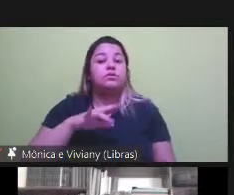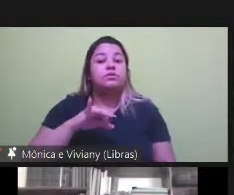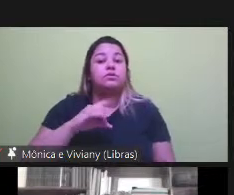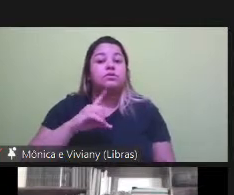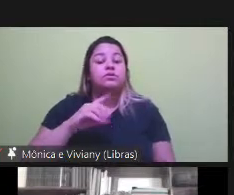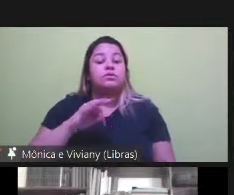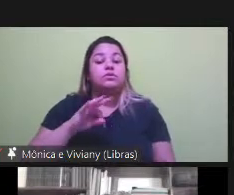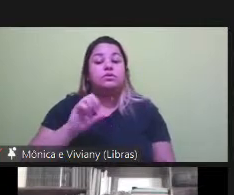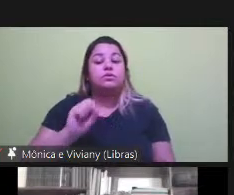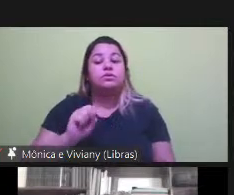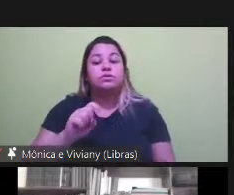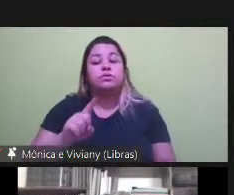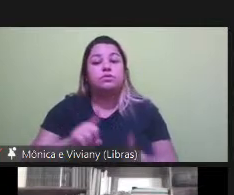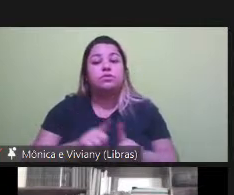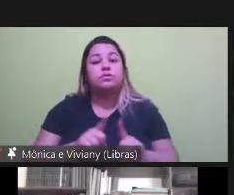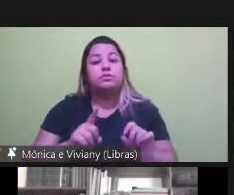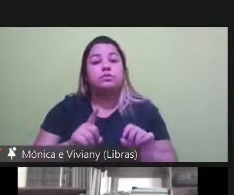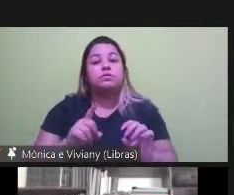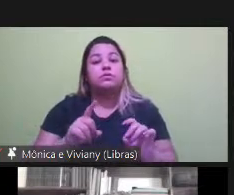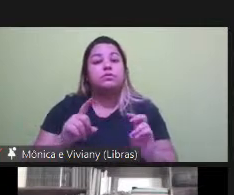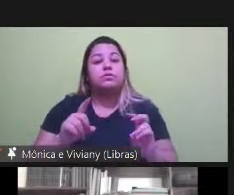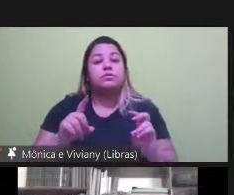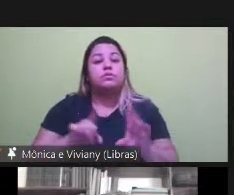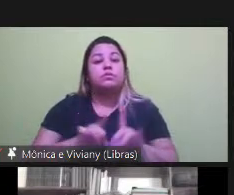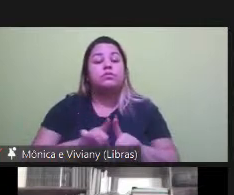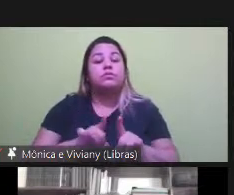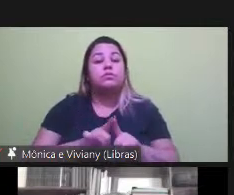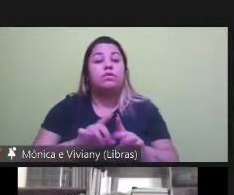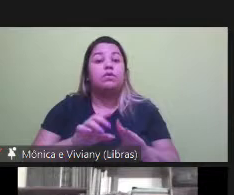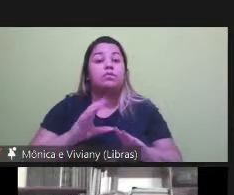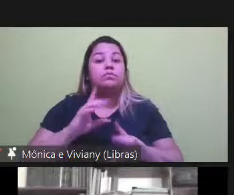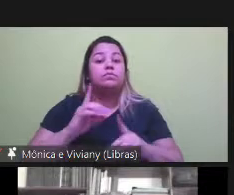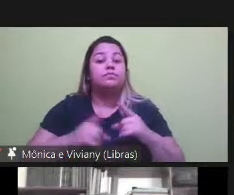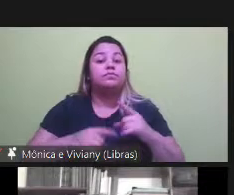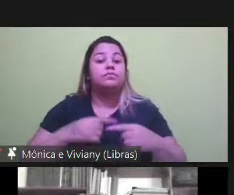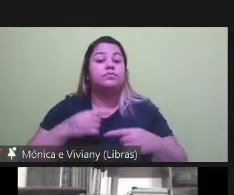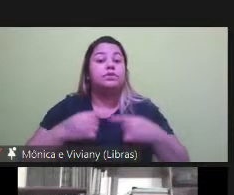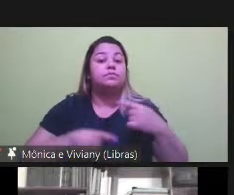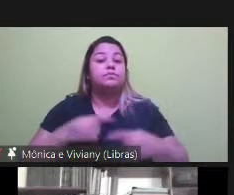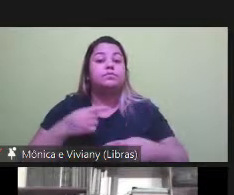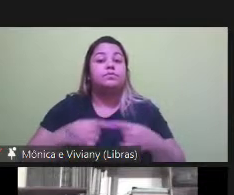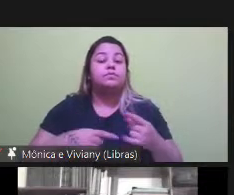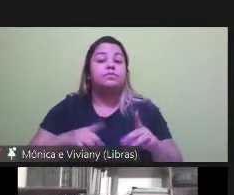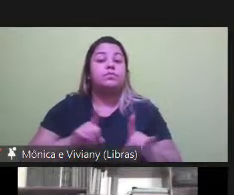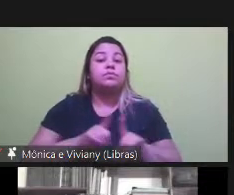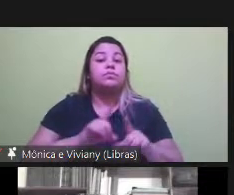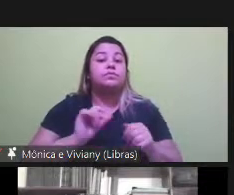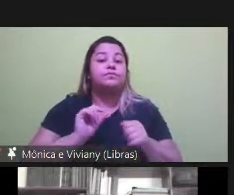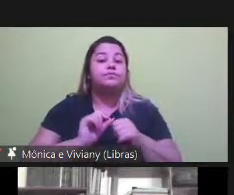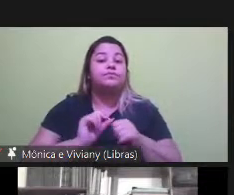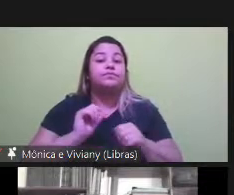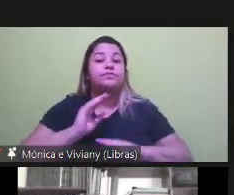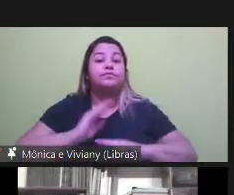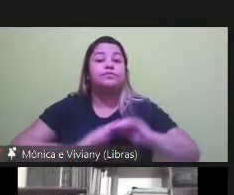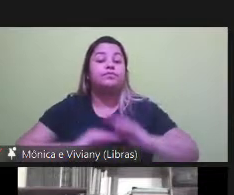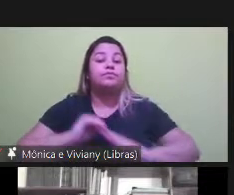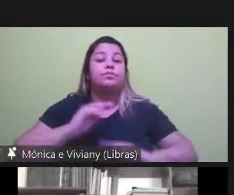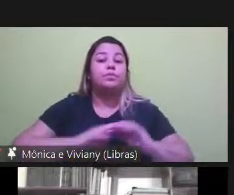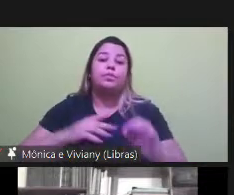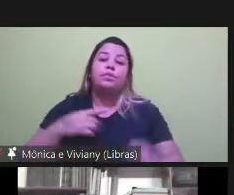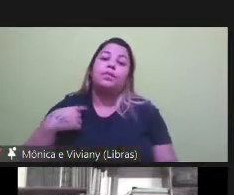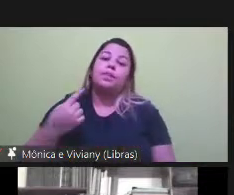I believe that it can be easier to explain it this way. Some ingredients are